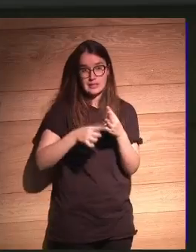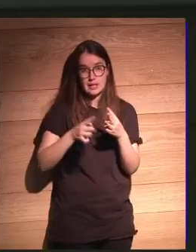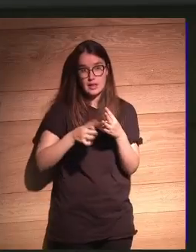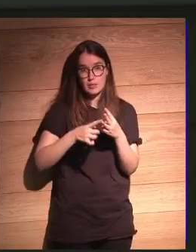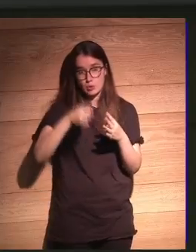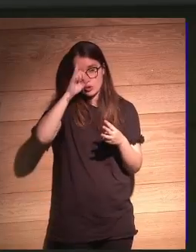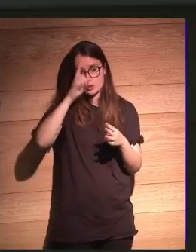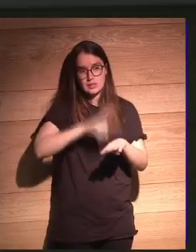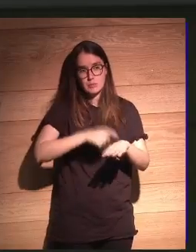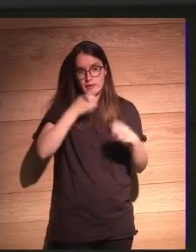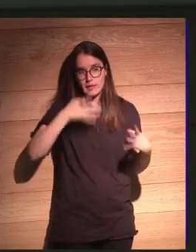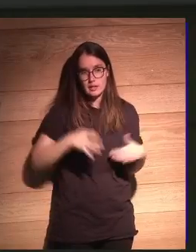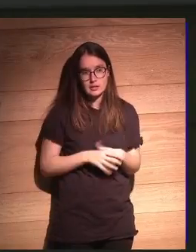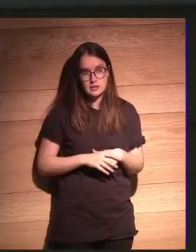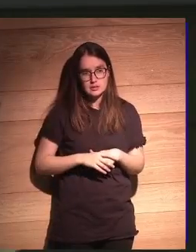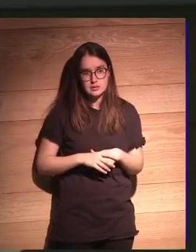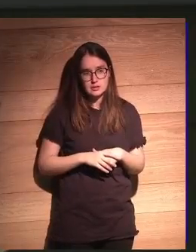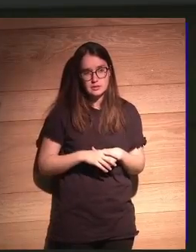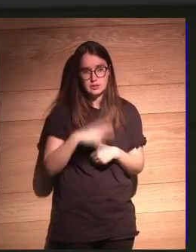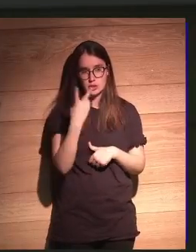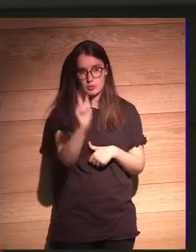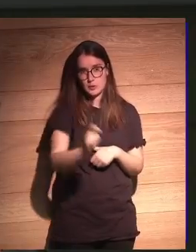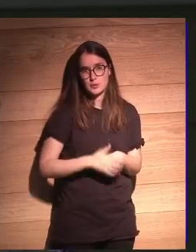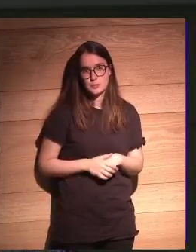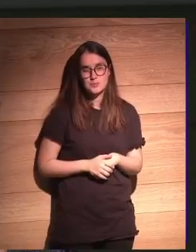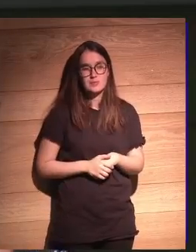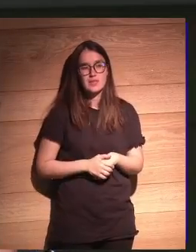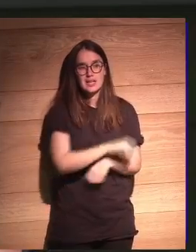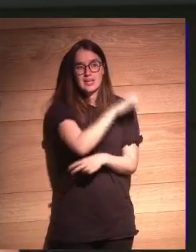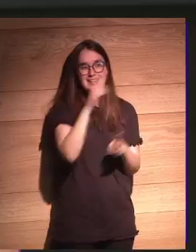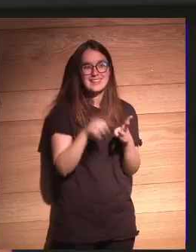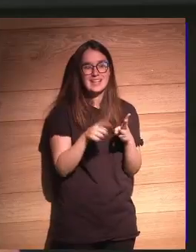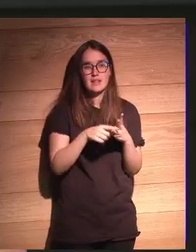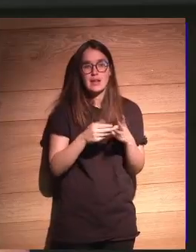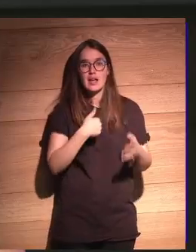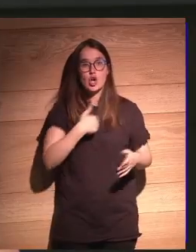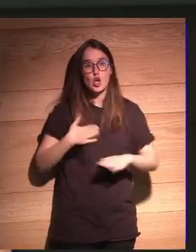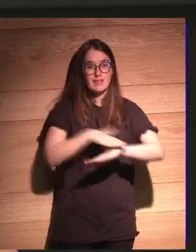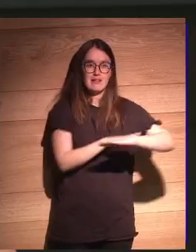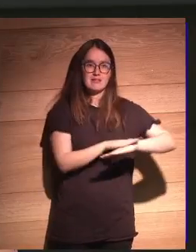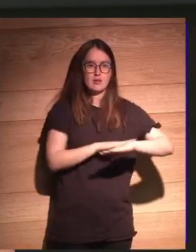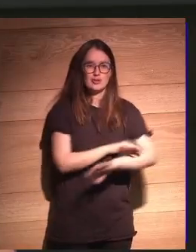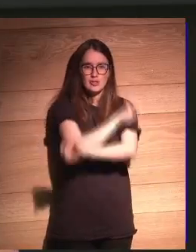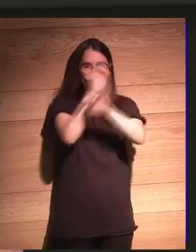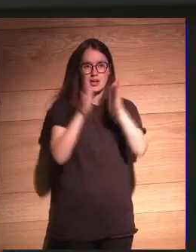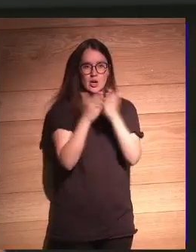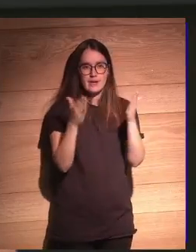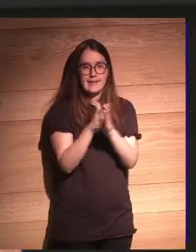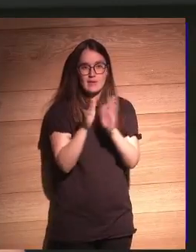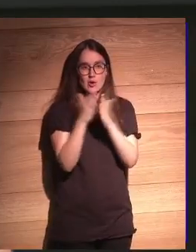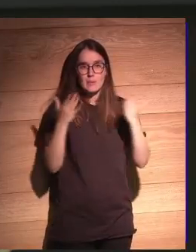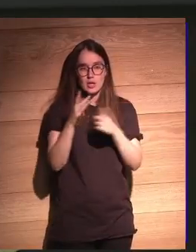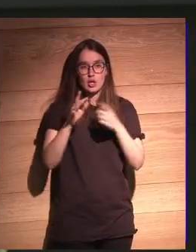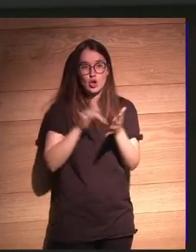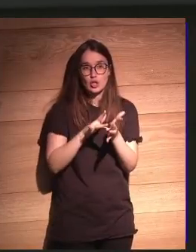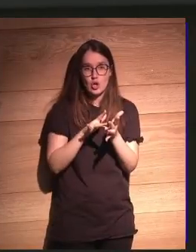And the third point, I don't know how I'm doing on time. You have a couple of minutes. So the third element is the state role. That's